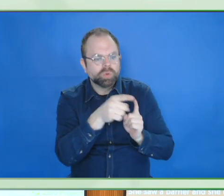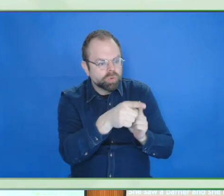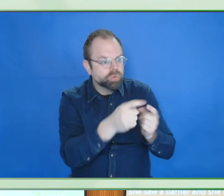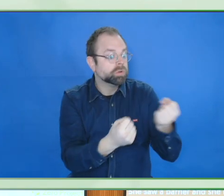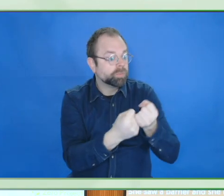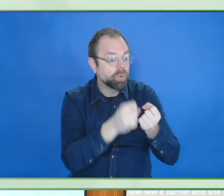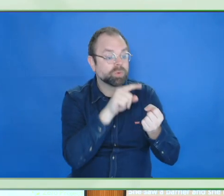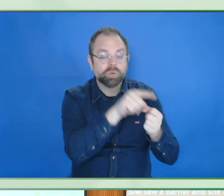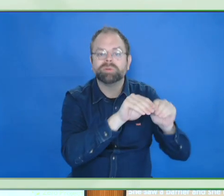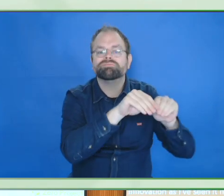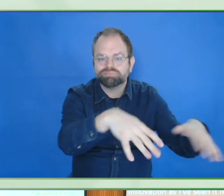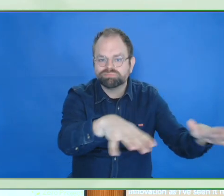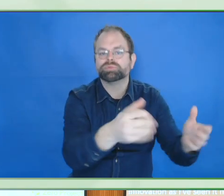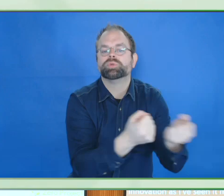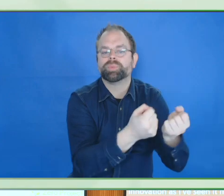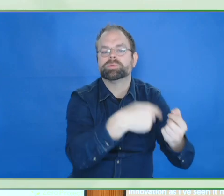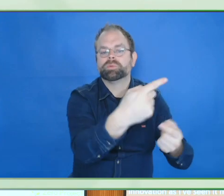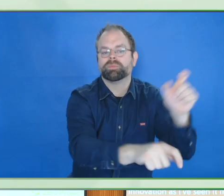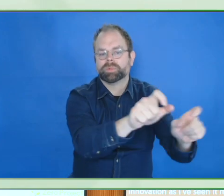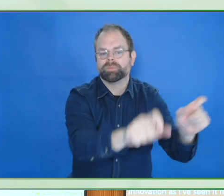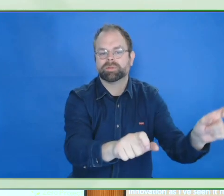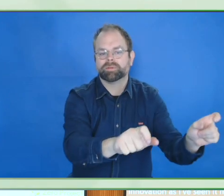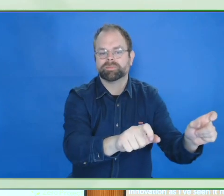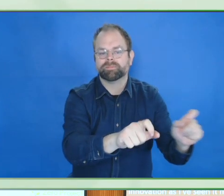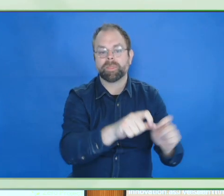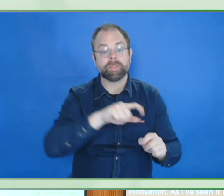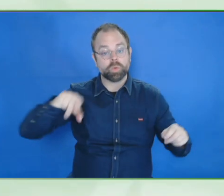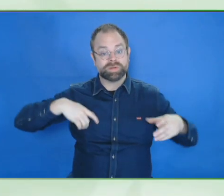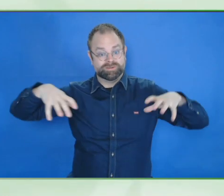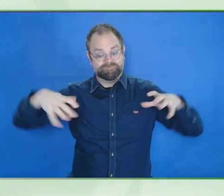and innovation becomes inclusivity. Thank you.